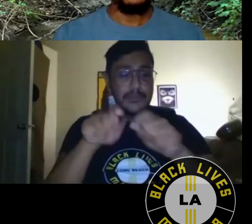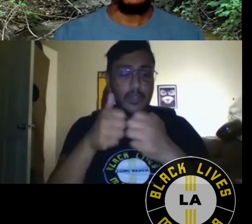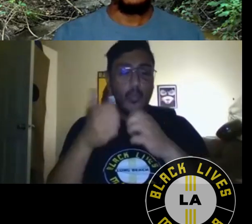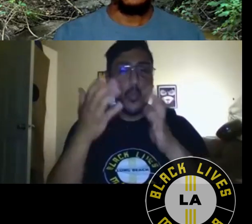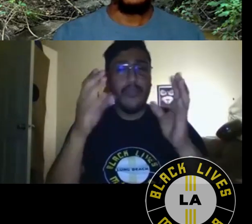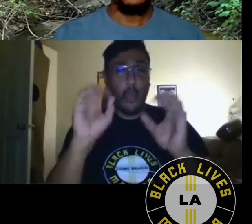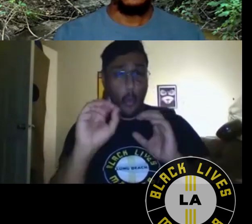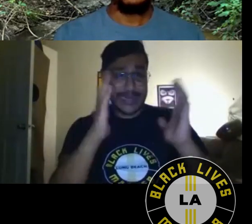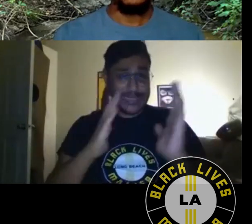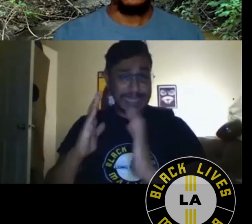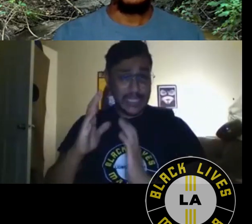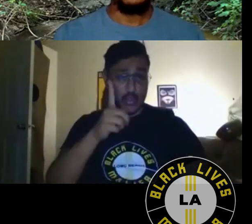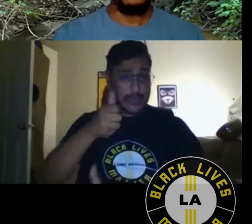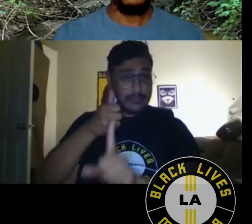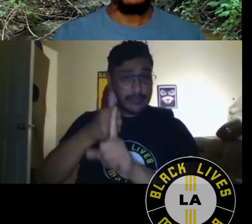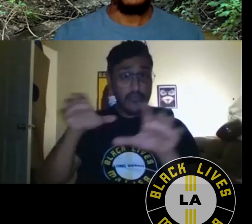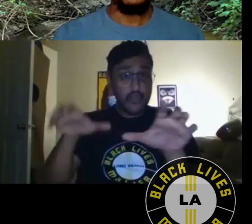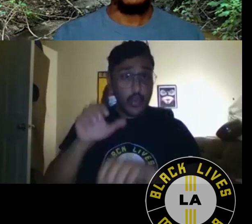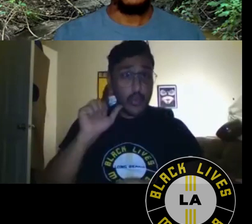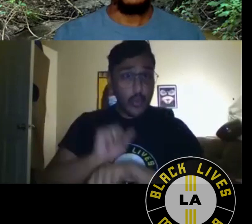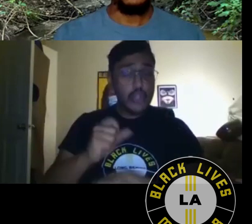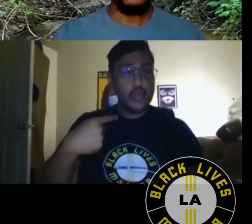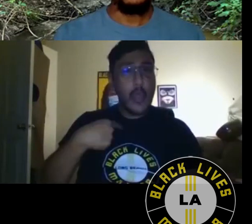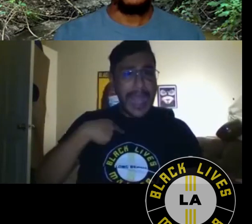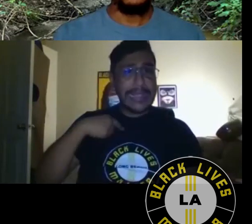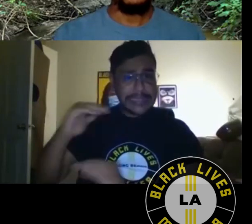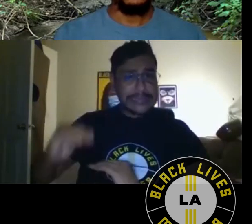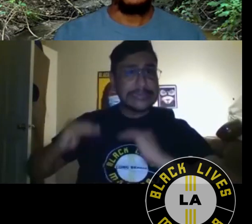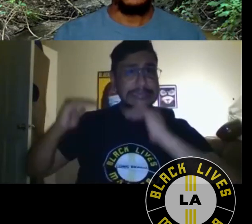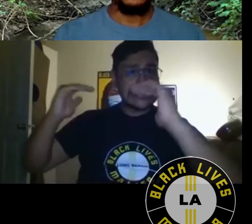doing the work so that I can magnify their voices if possible.